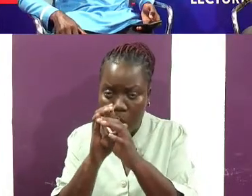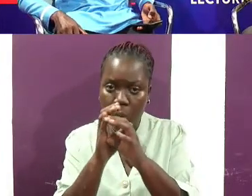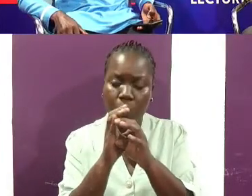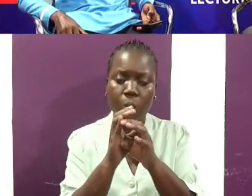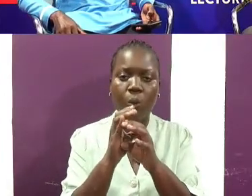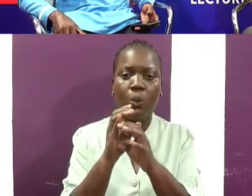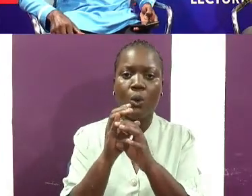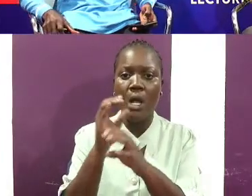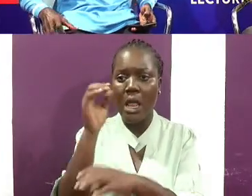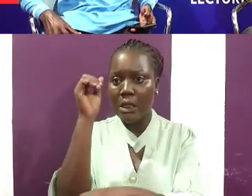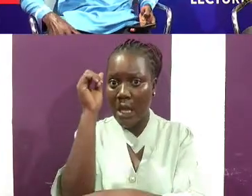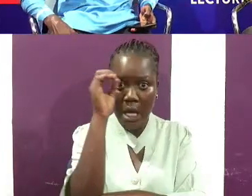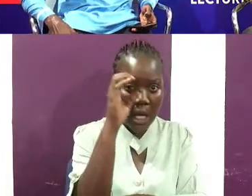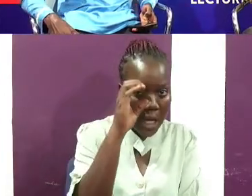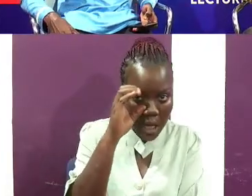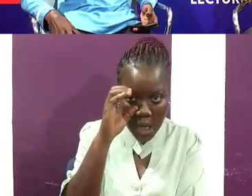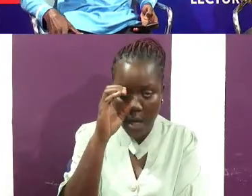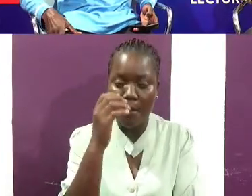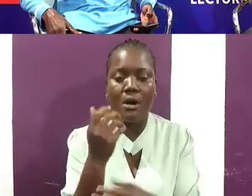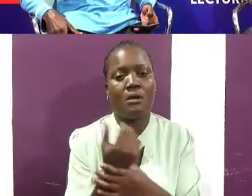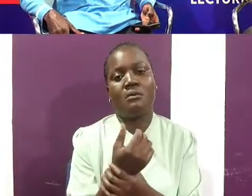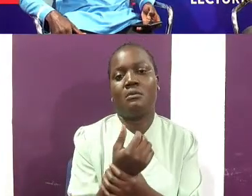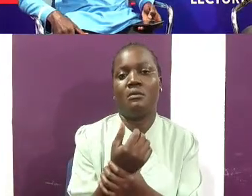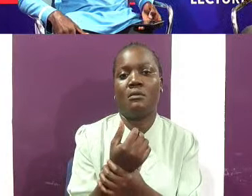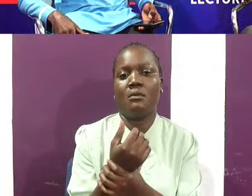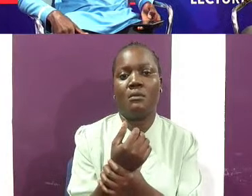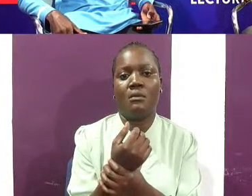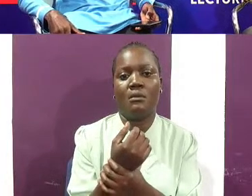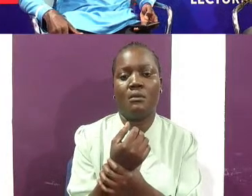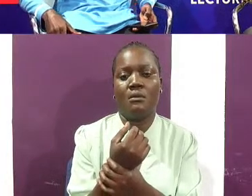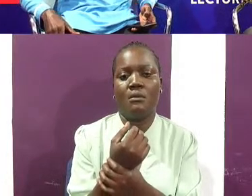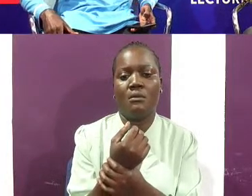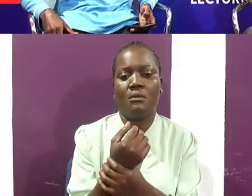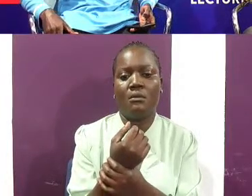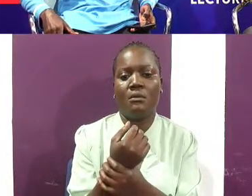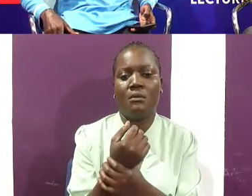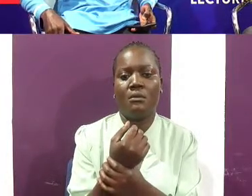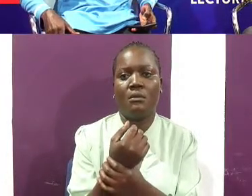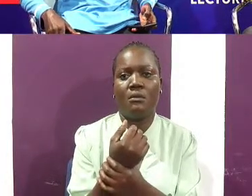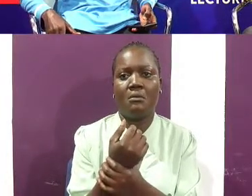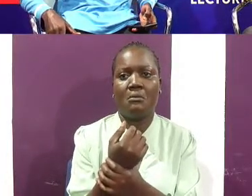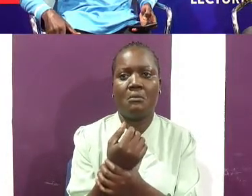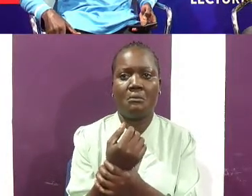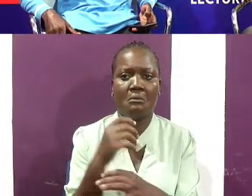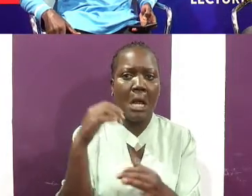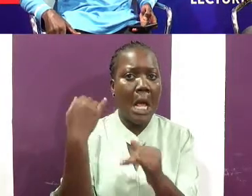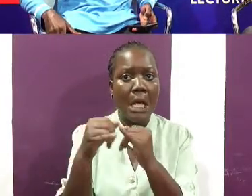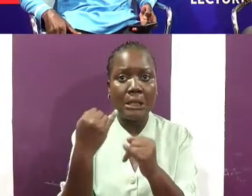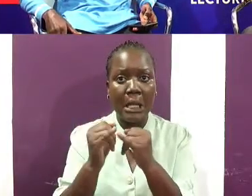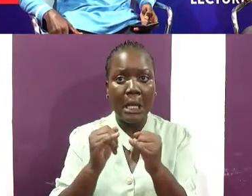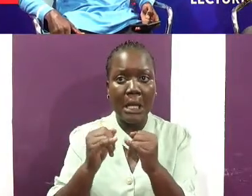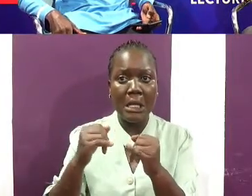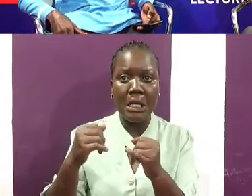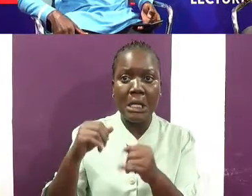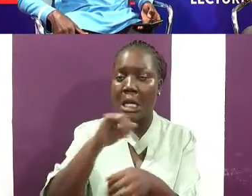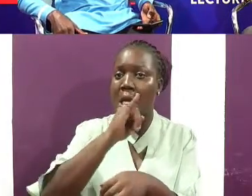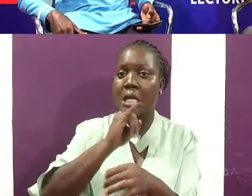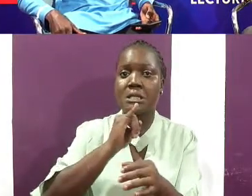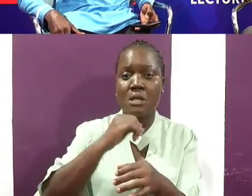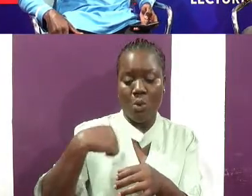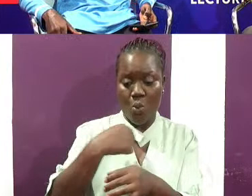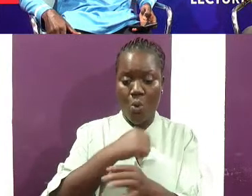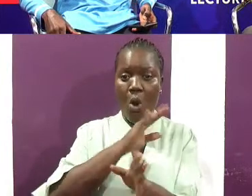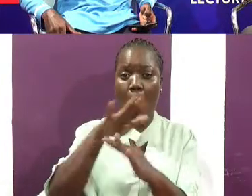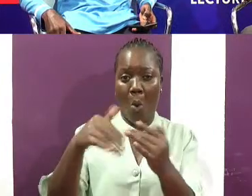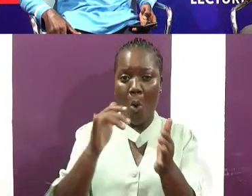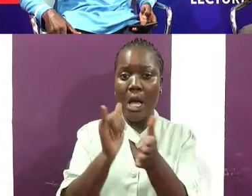nkra wo ye dey otimi edi at the end of the day no nyina no ye nyina na ya pega Kristo ne din ye nyana ya pega the glorious church na ye